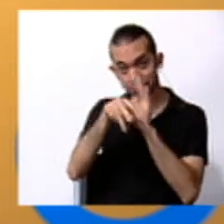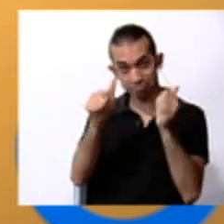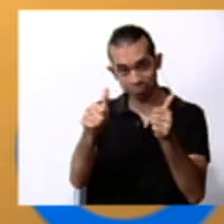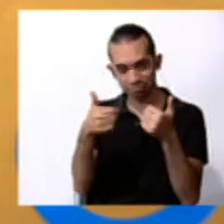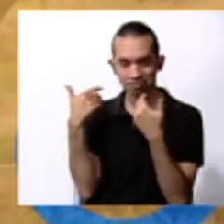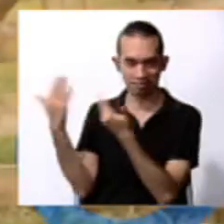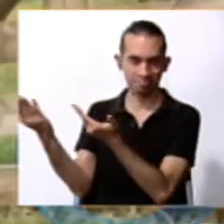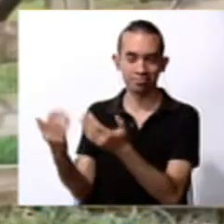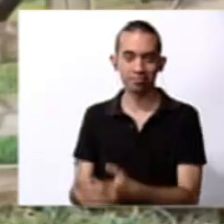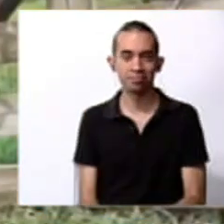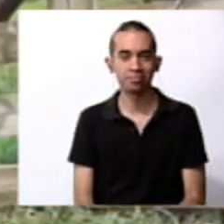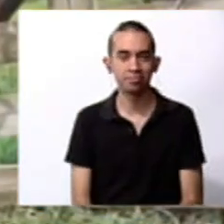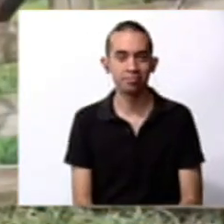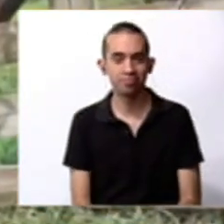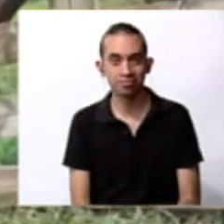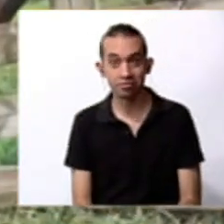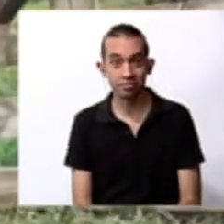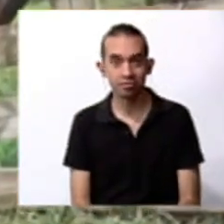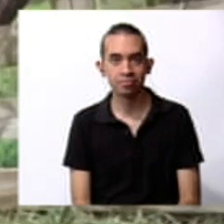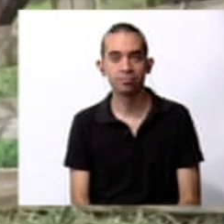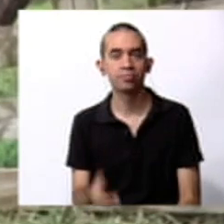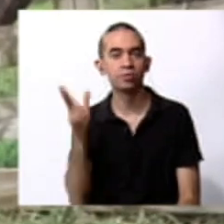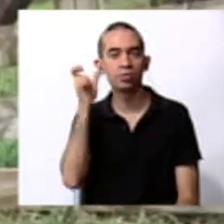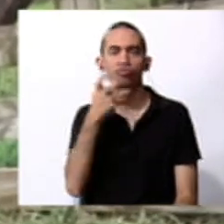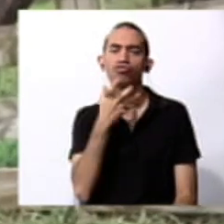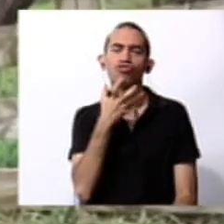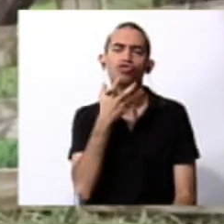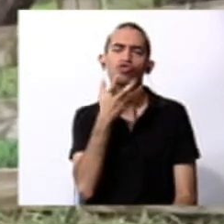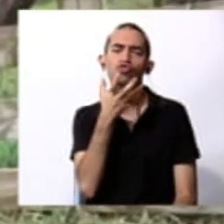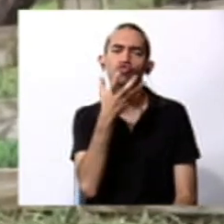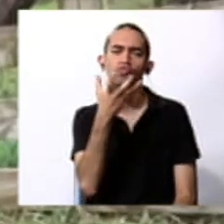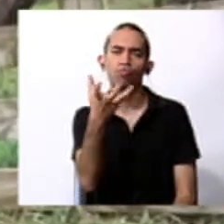go. Let's take a look at this video.